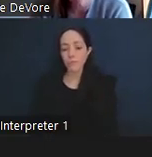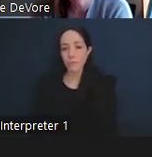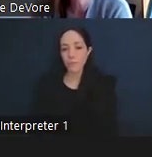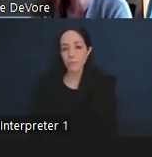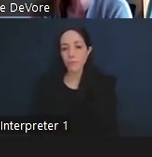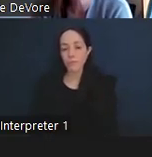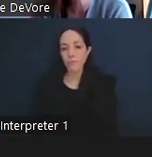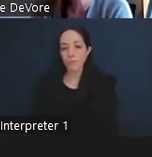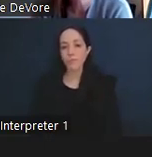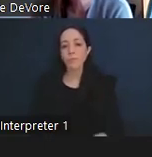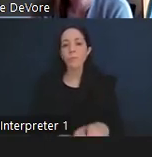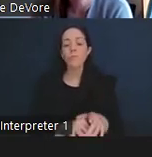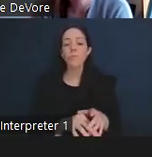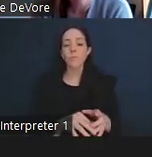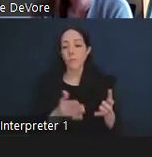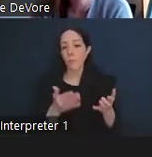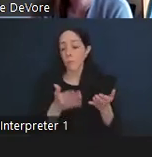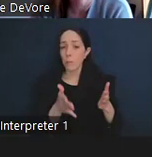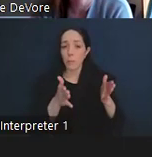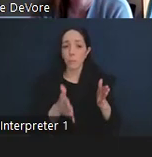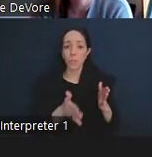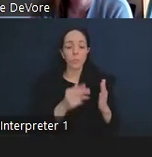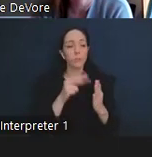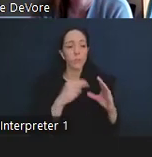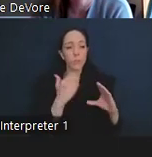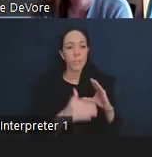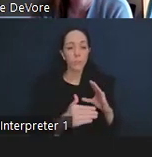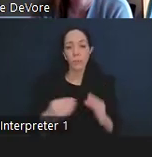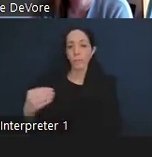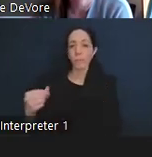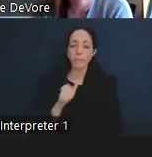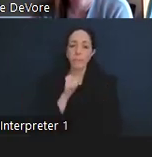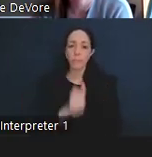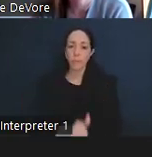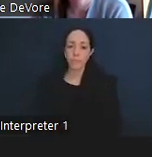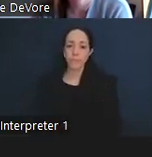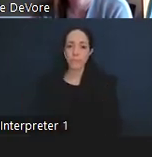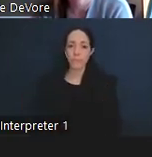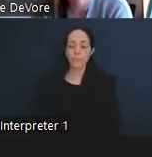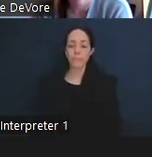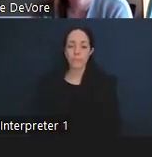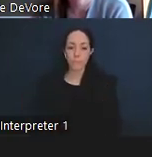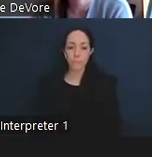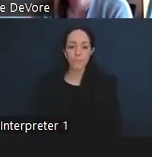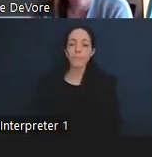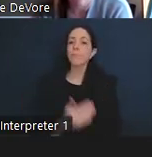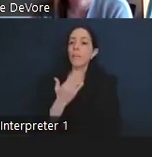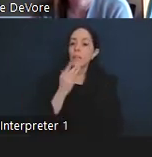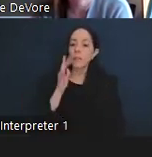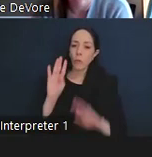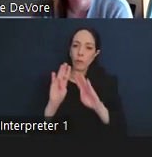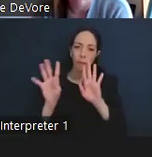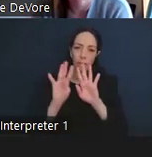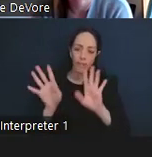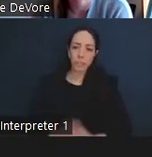receiving compensation for that day. Thank you for that clarification, Sarah. I think an important